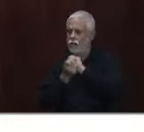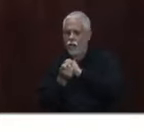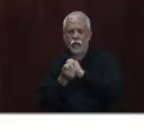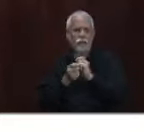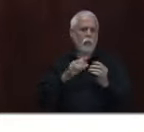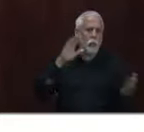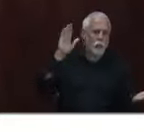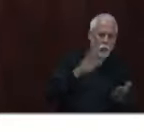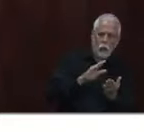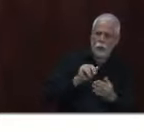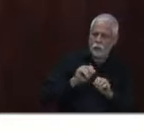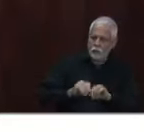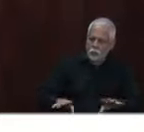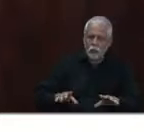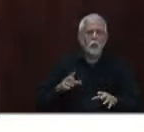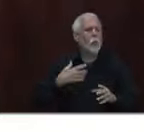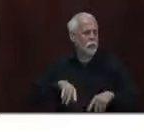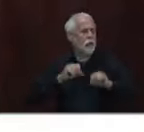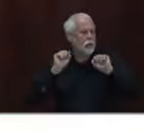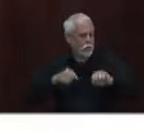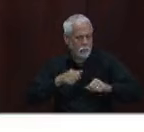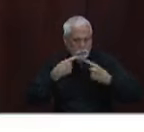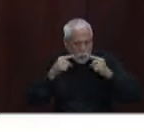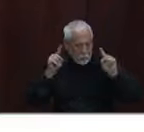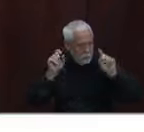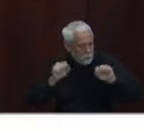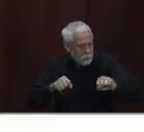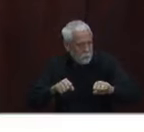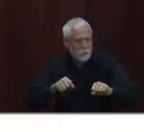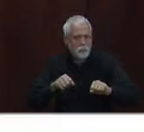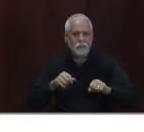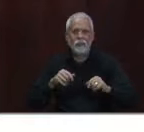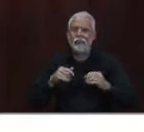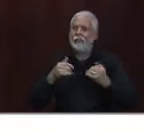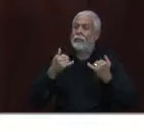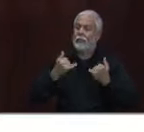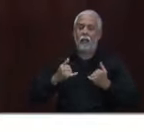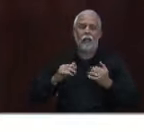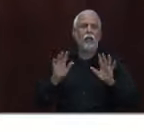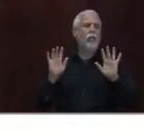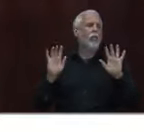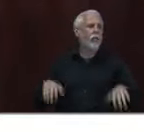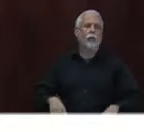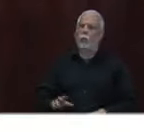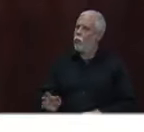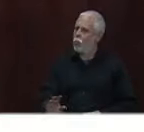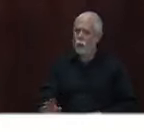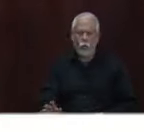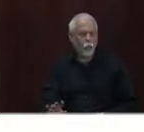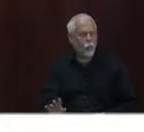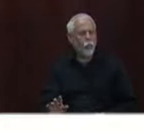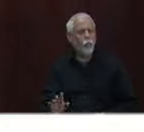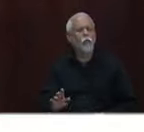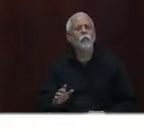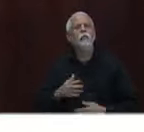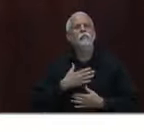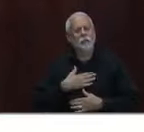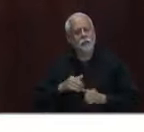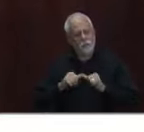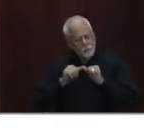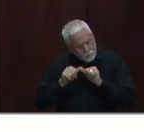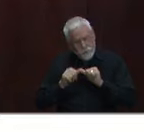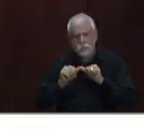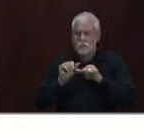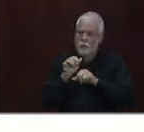curve. I know we can do this. It is not the time to let our guard down. Please help us stop the spread